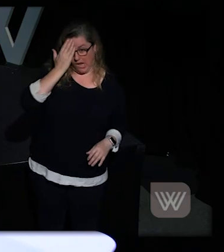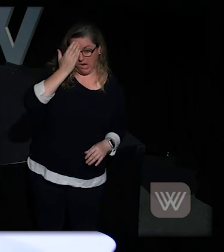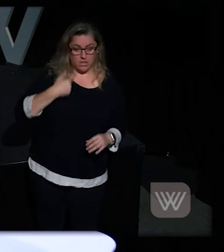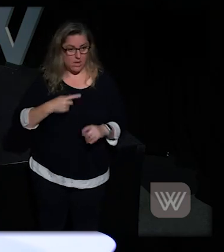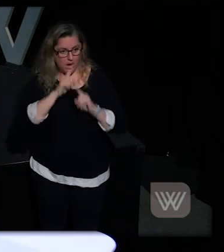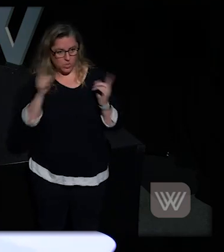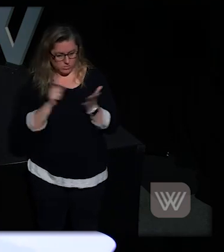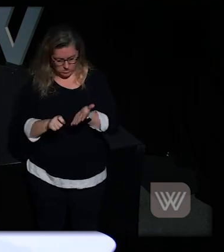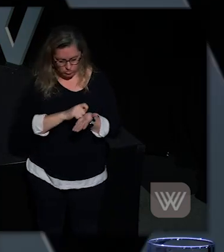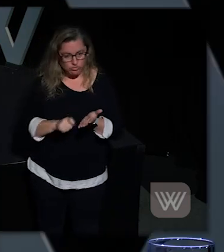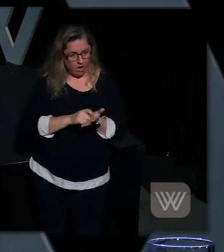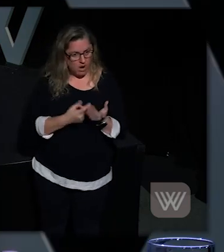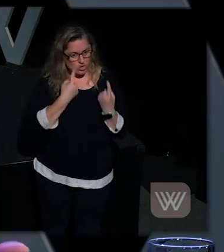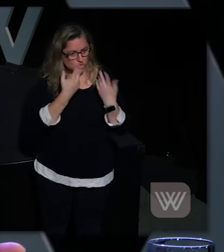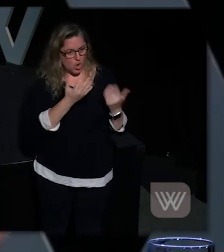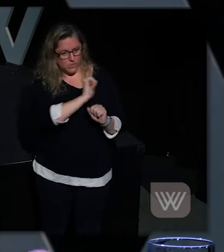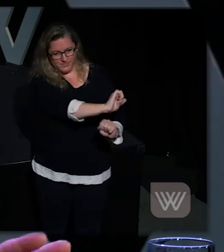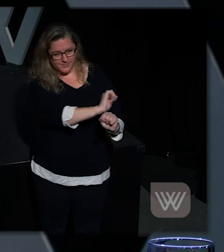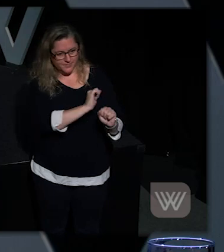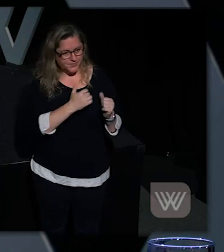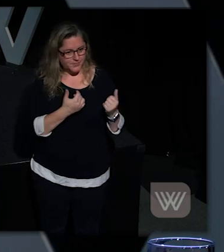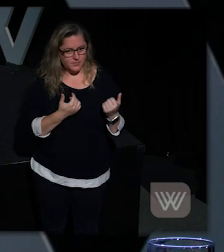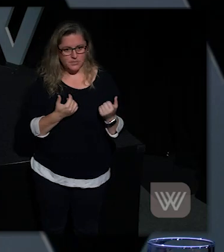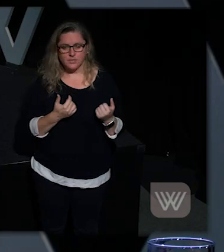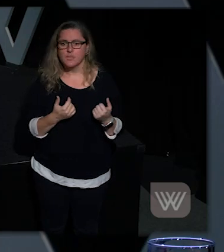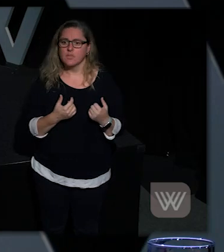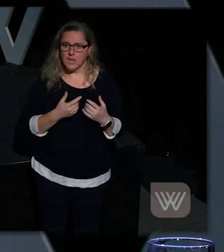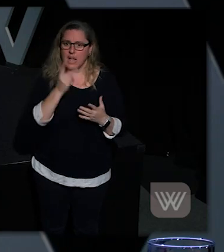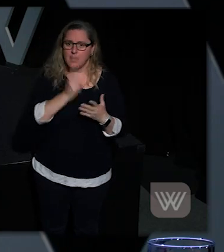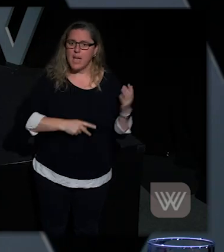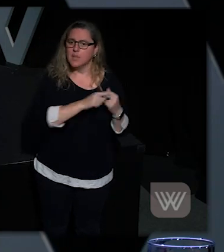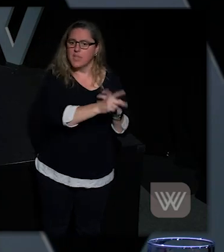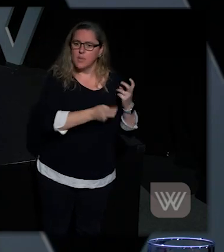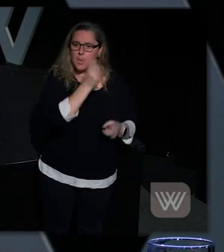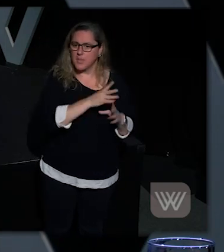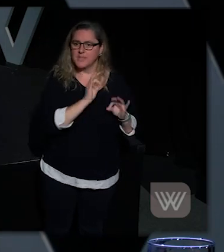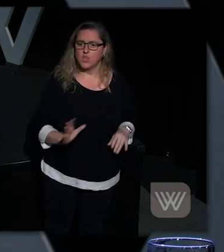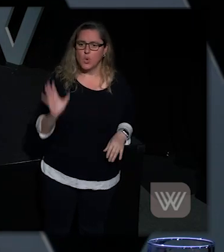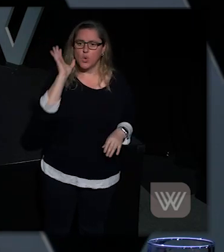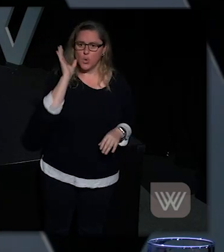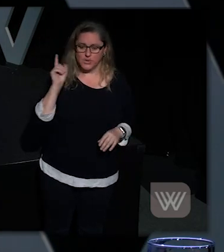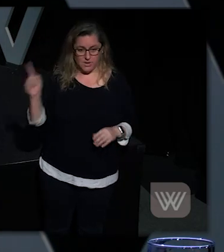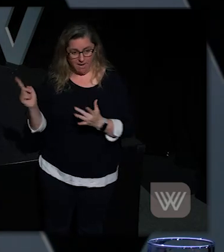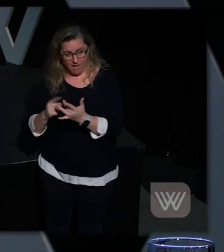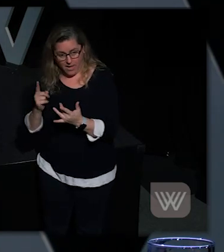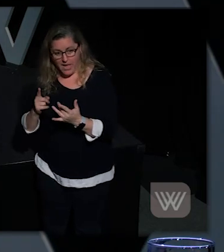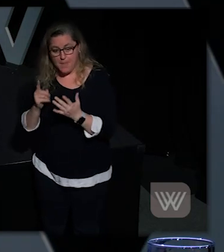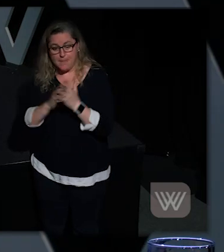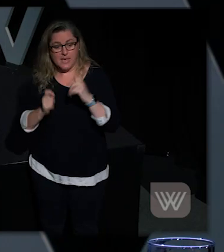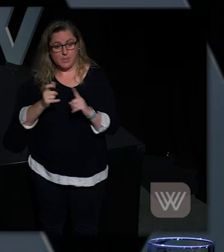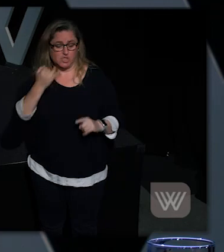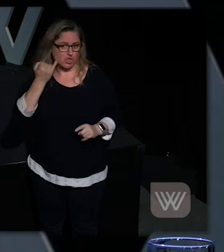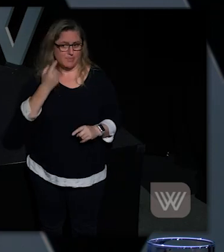I couldn't represent them. And part of their problem is they didn't feel heard. So that's interesting. And Meep Sheep said the same. Although there is